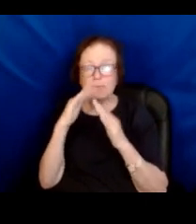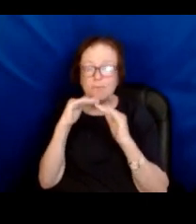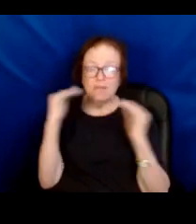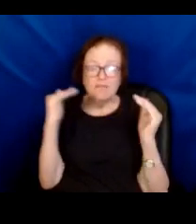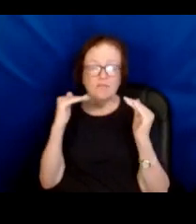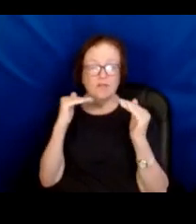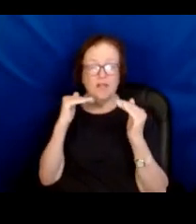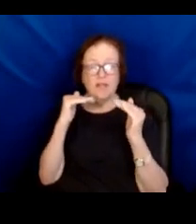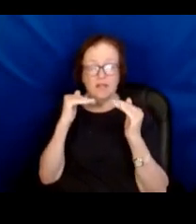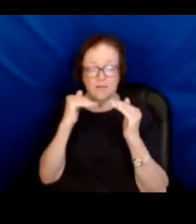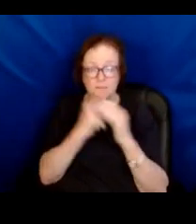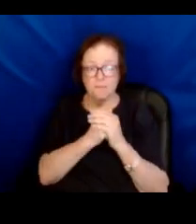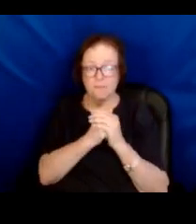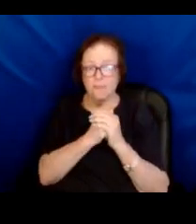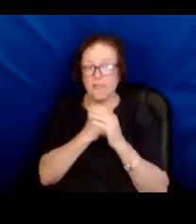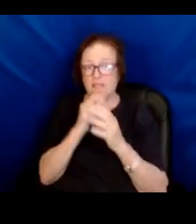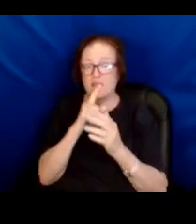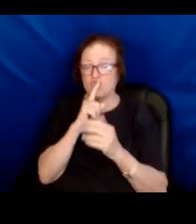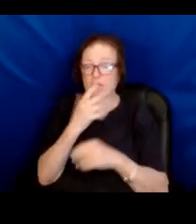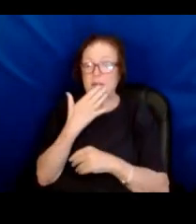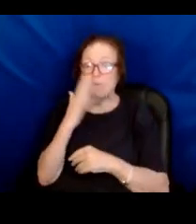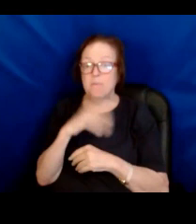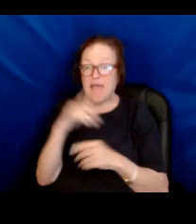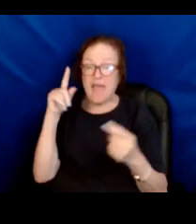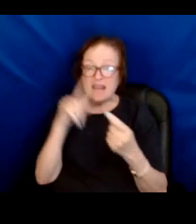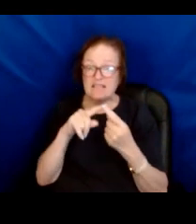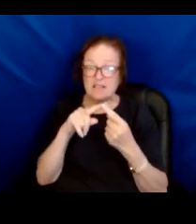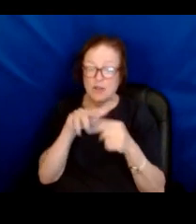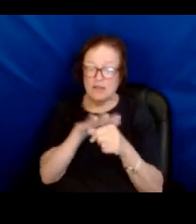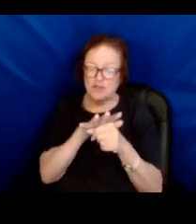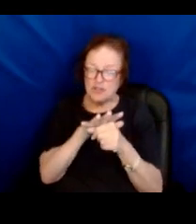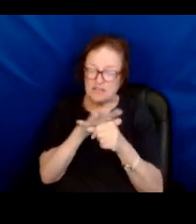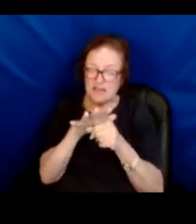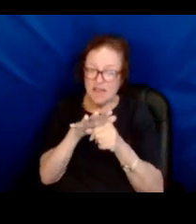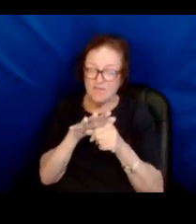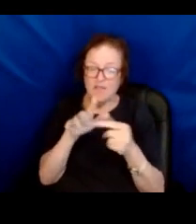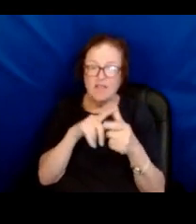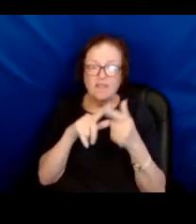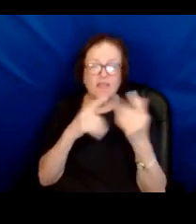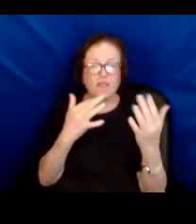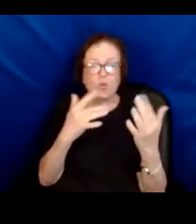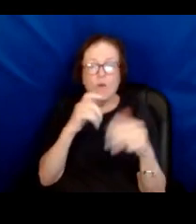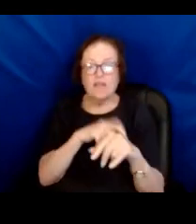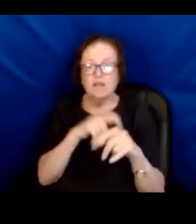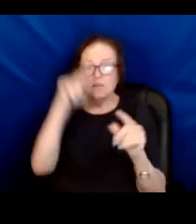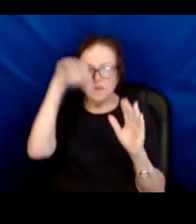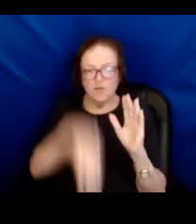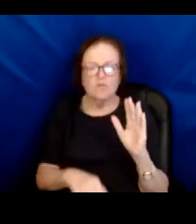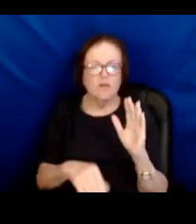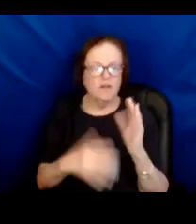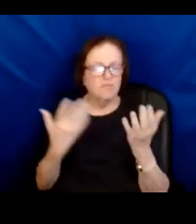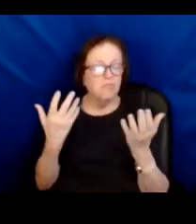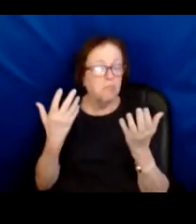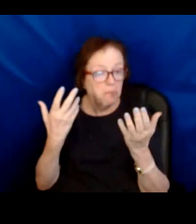to have tipping points. Things are really bad until you get just enough capacity, and then the wait times dramatically fall. So